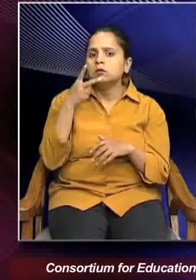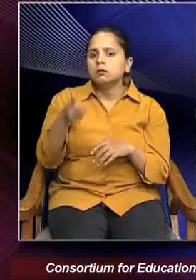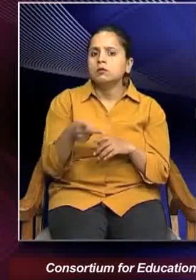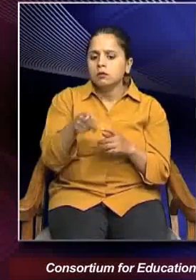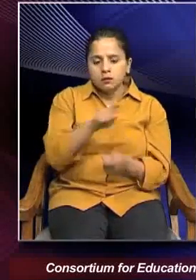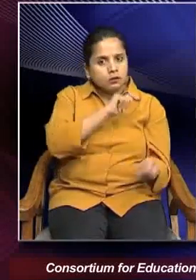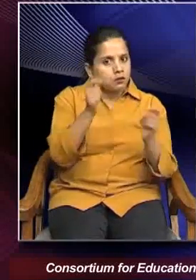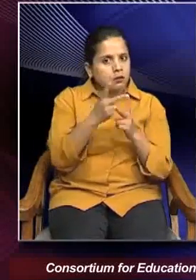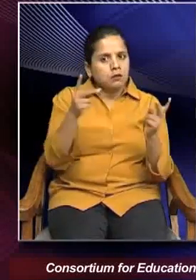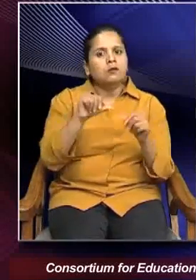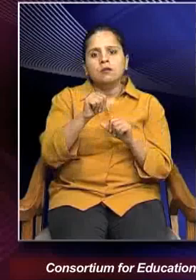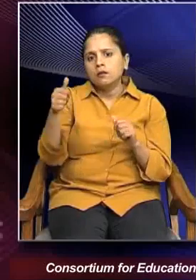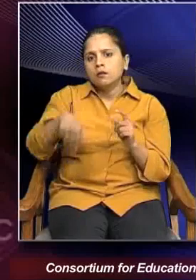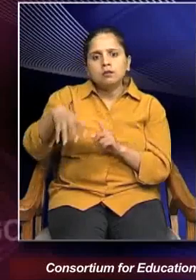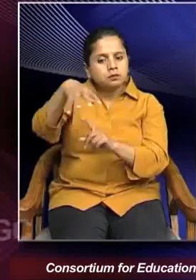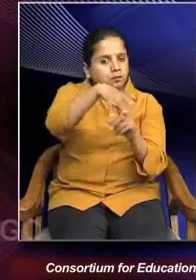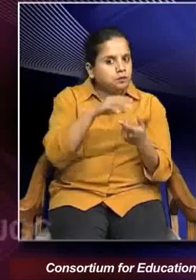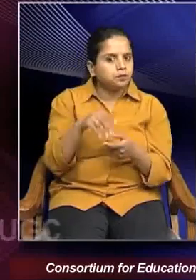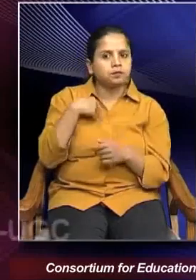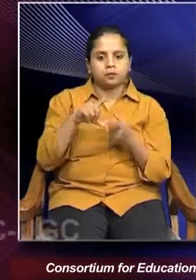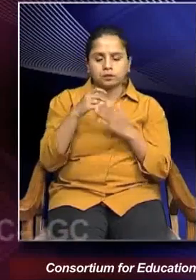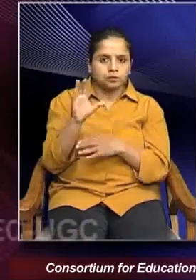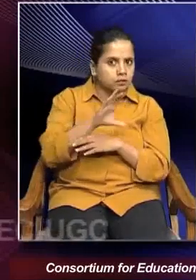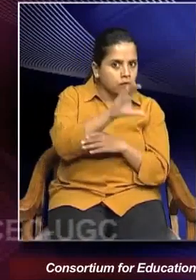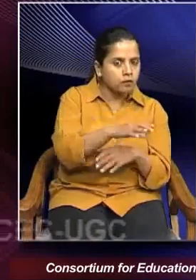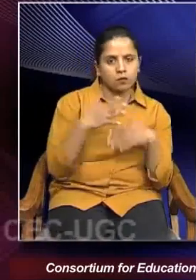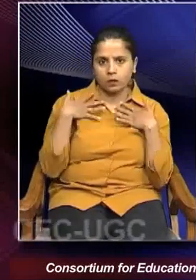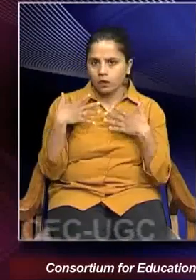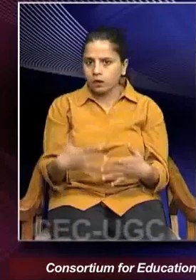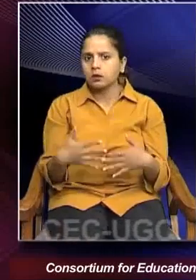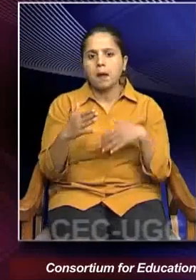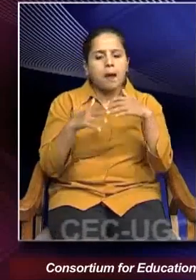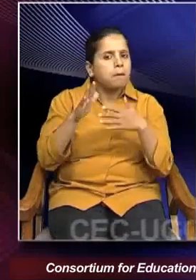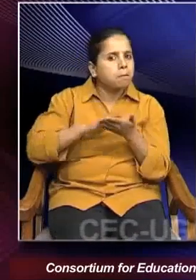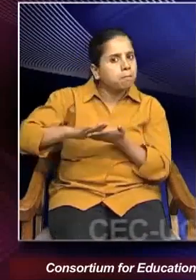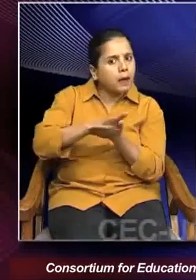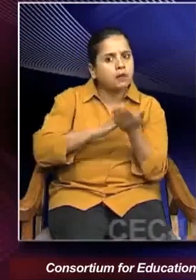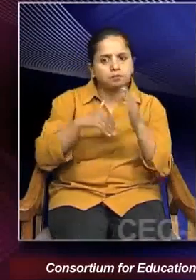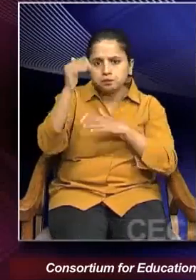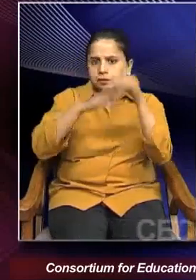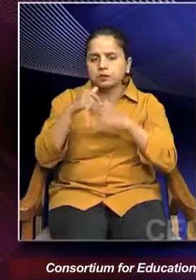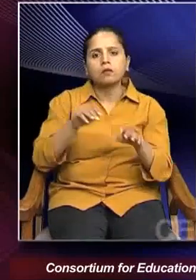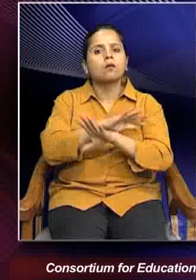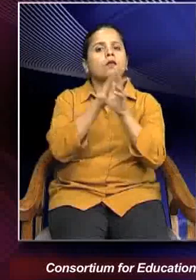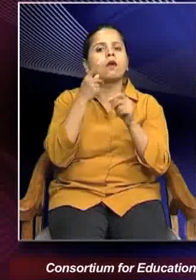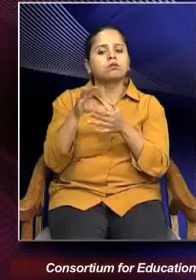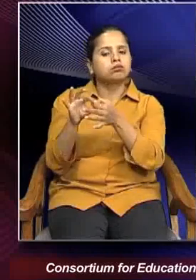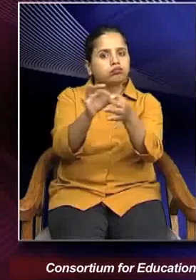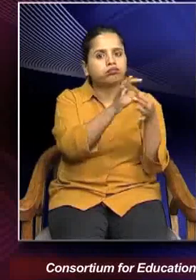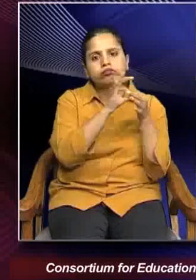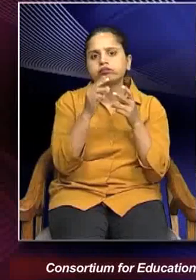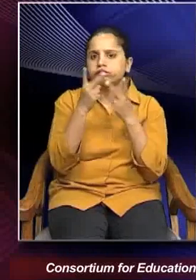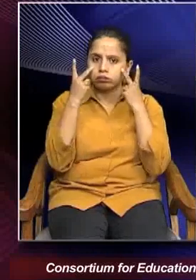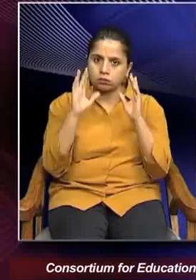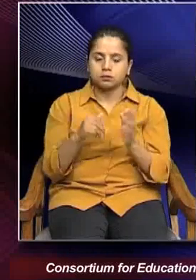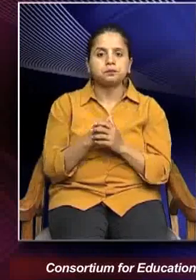into various other parts, investment in education, health, basic infrastructure. So all these are intertwined with each other.